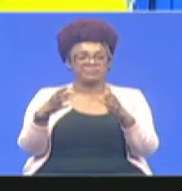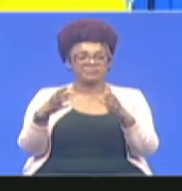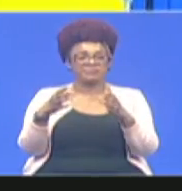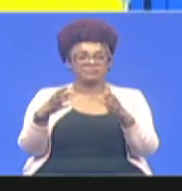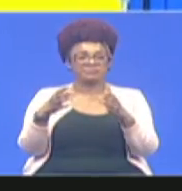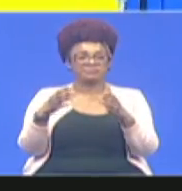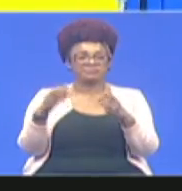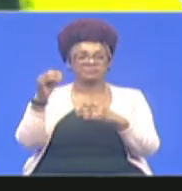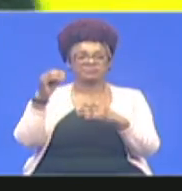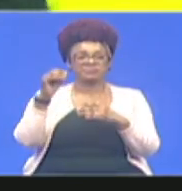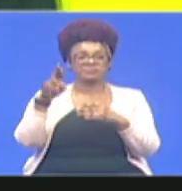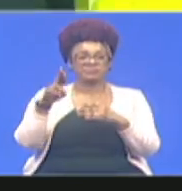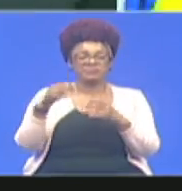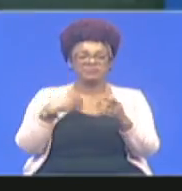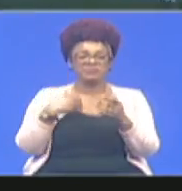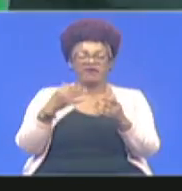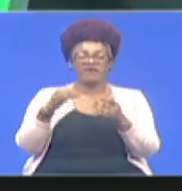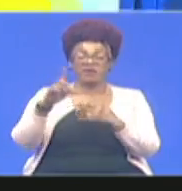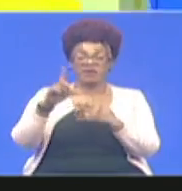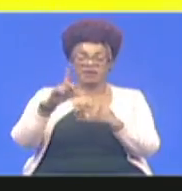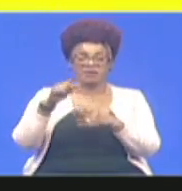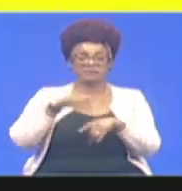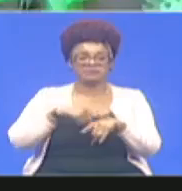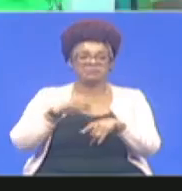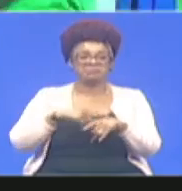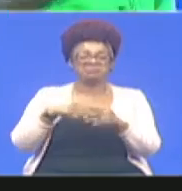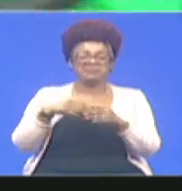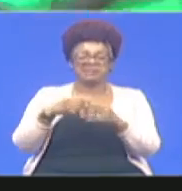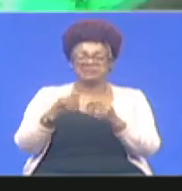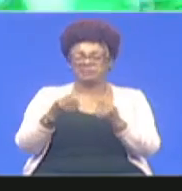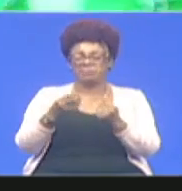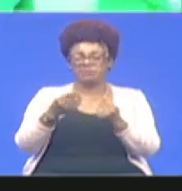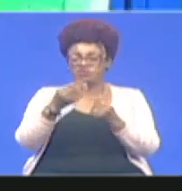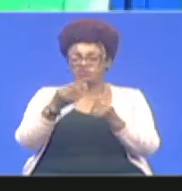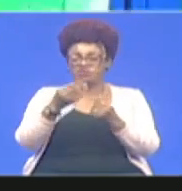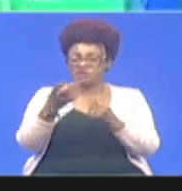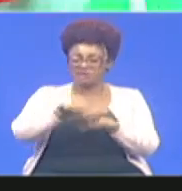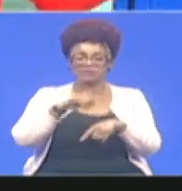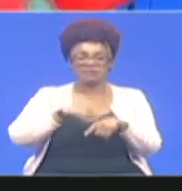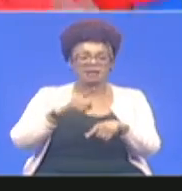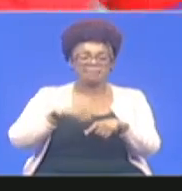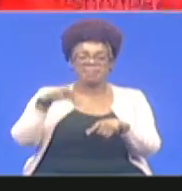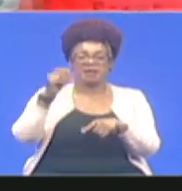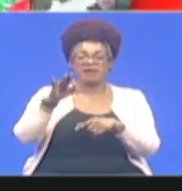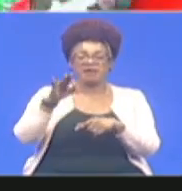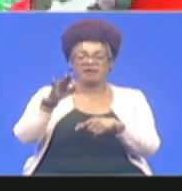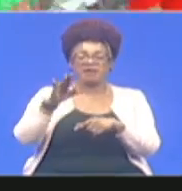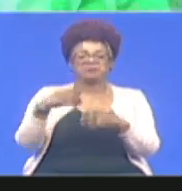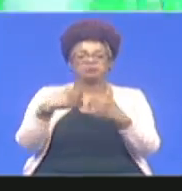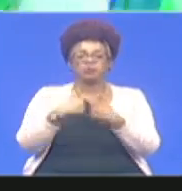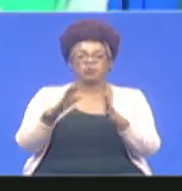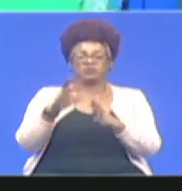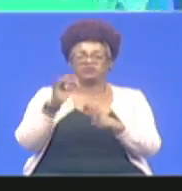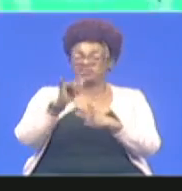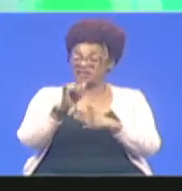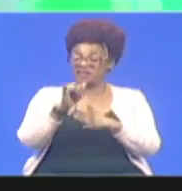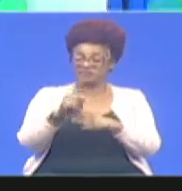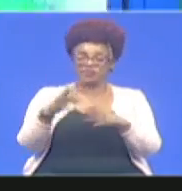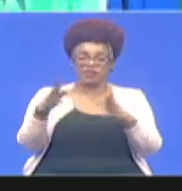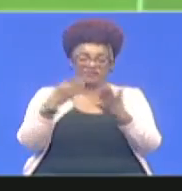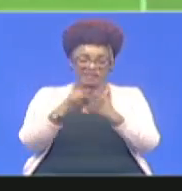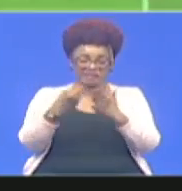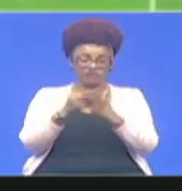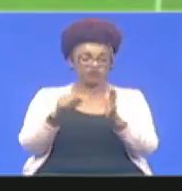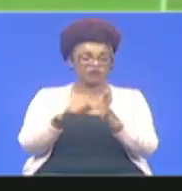Gor Mahia resumed league action after a troubled few days that saw their CAF Champions League first round loss mounted by a club financial